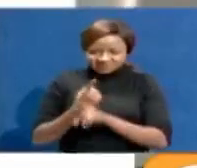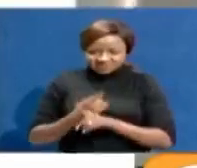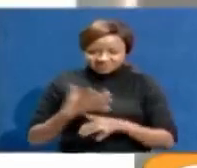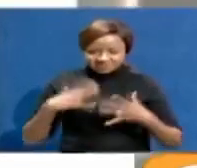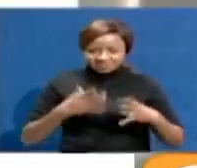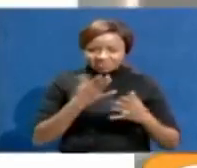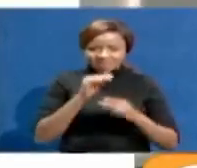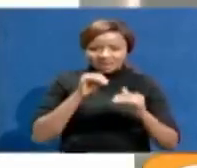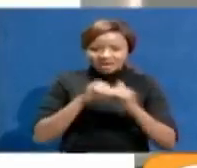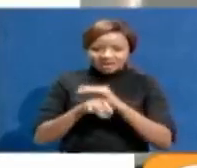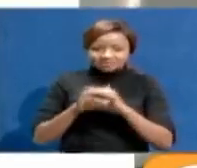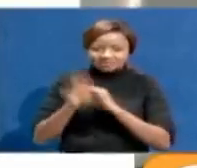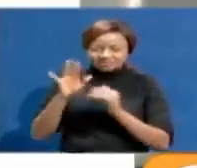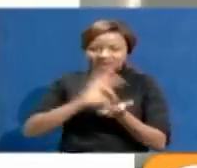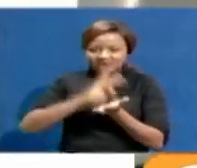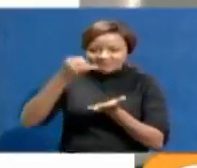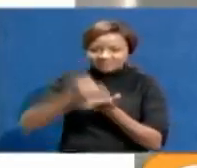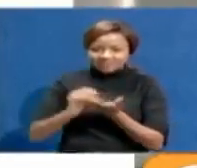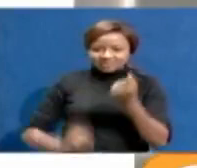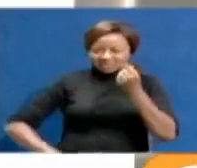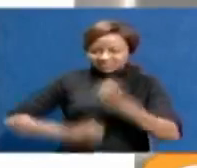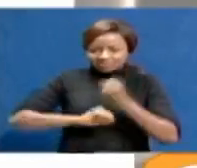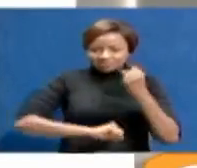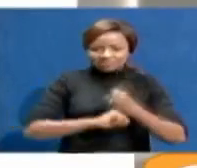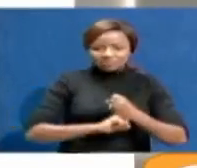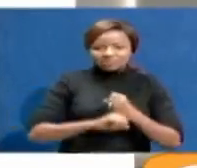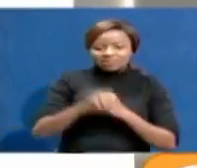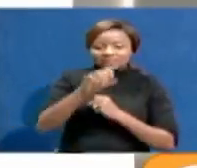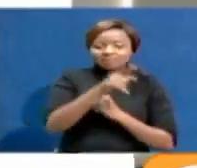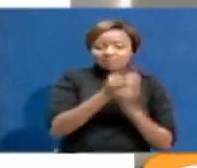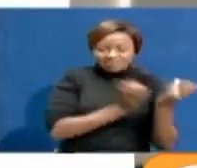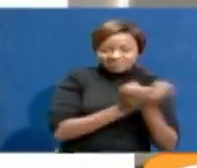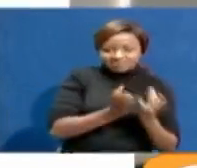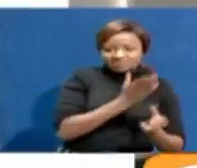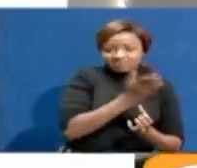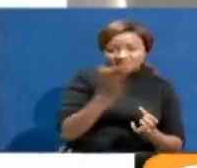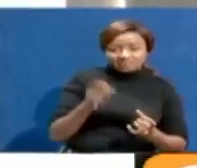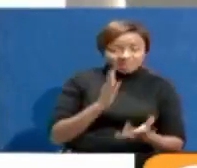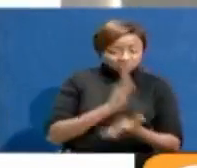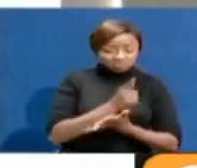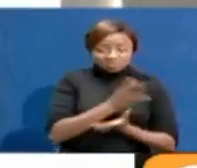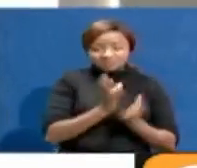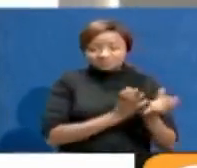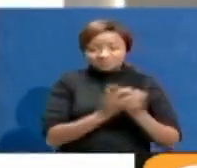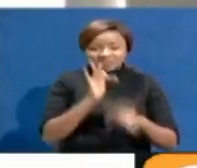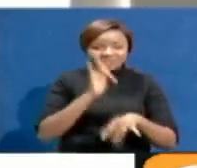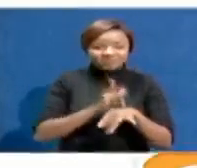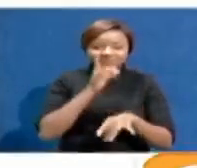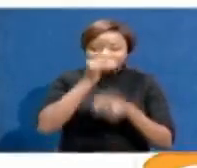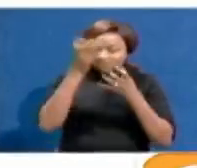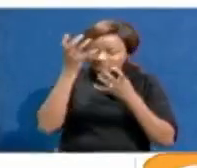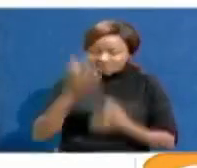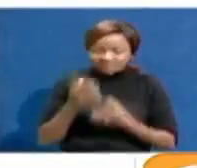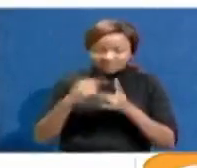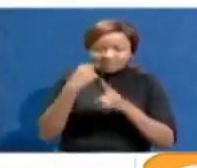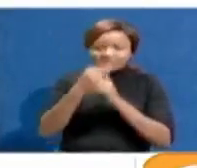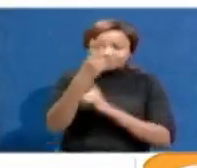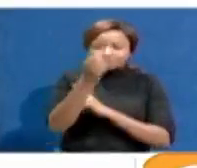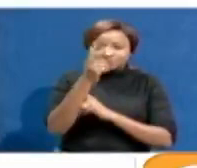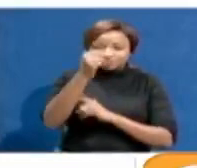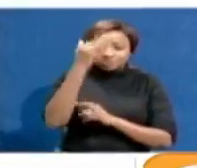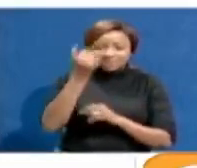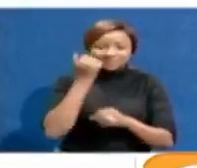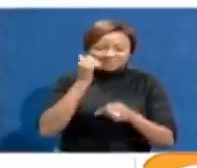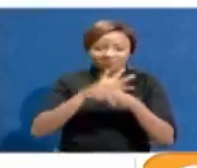have lined up funds to support the SME sector. SMEs were hard hit in 2020 after the COVID-19